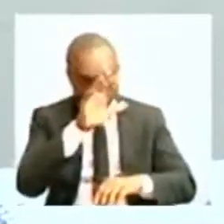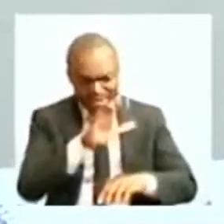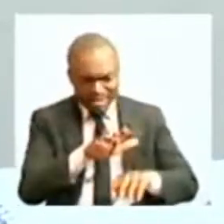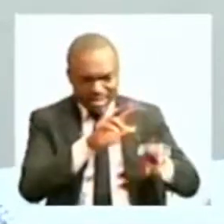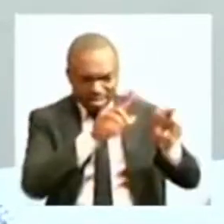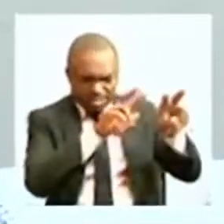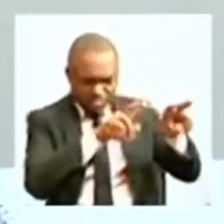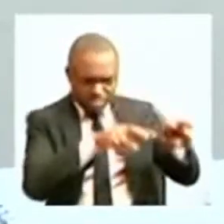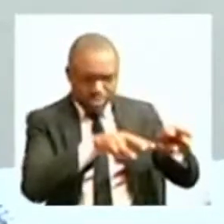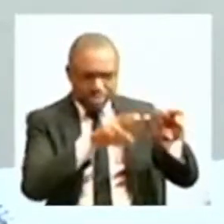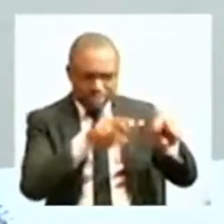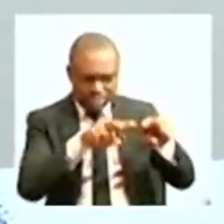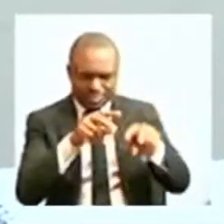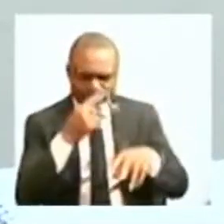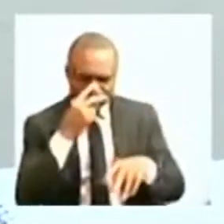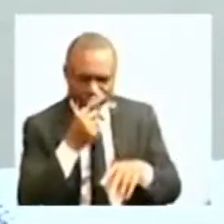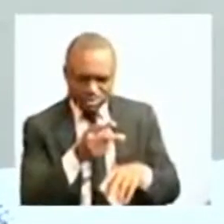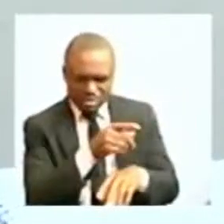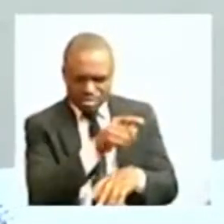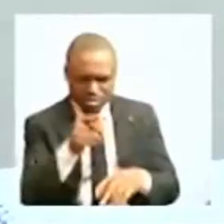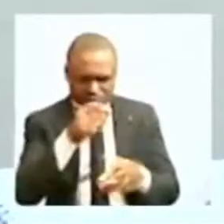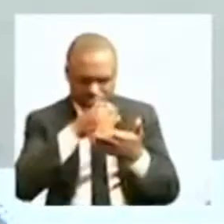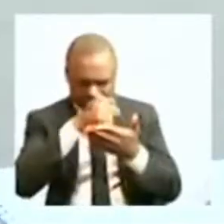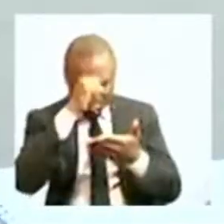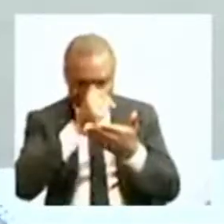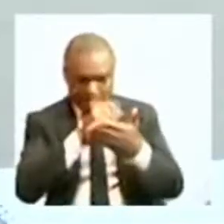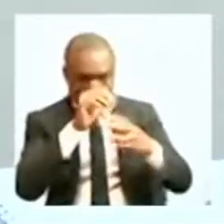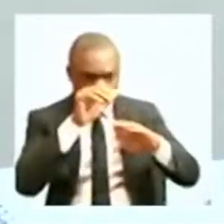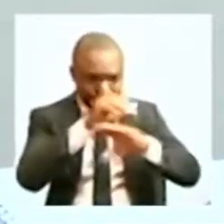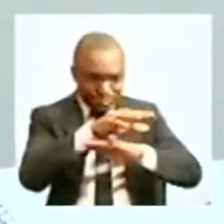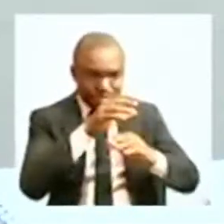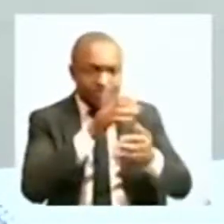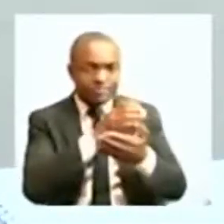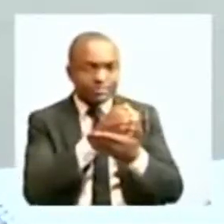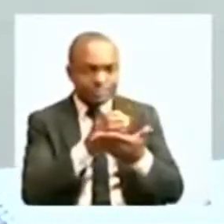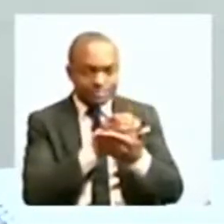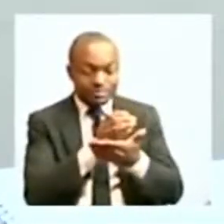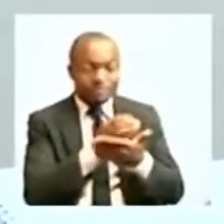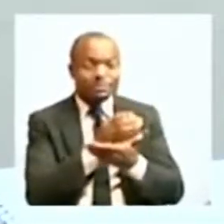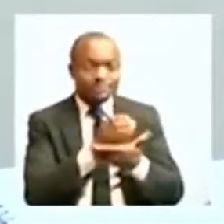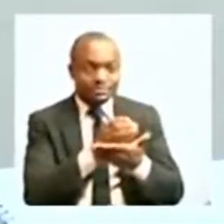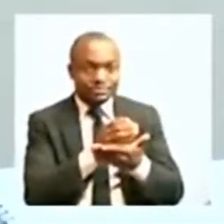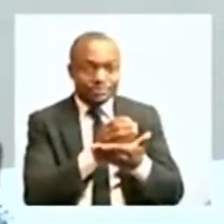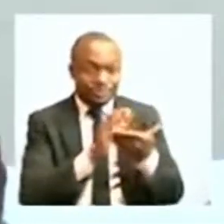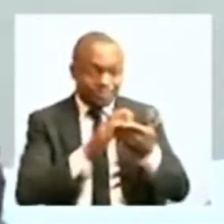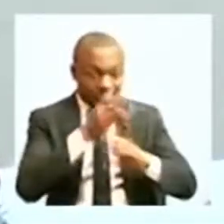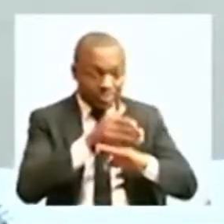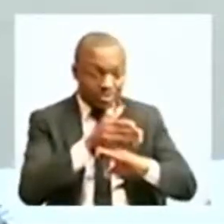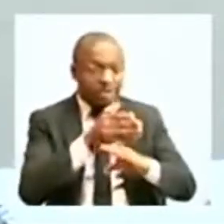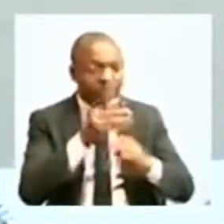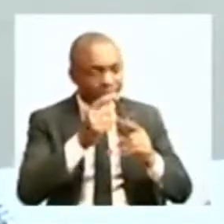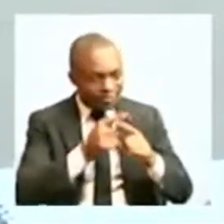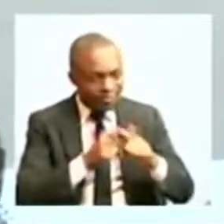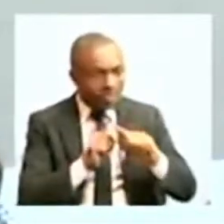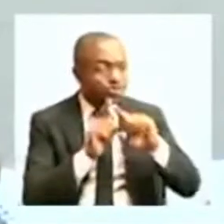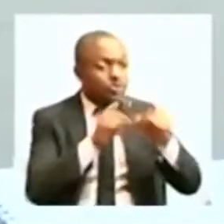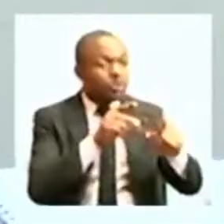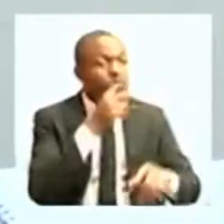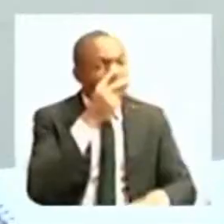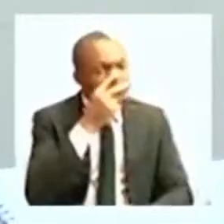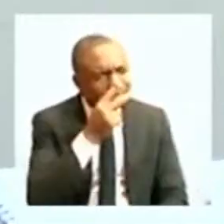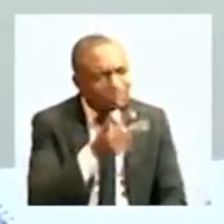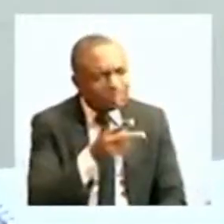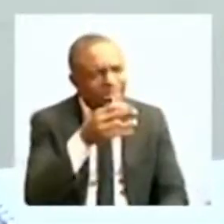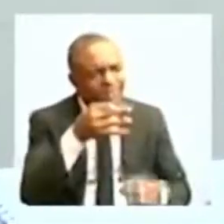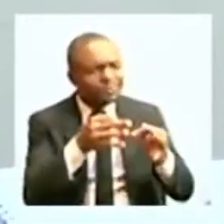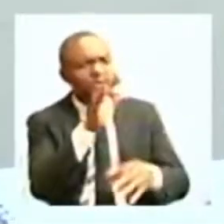see that the students who are sent to a college, after certain months you go to verify again whether they are